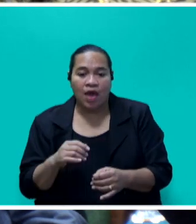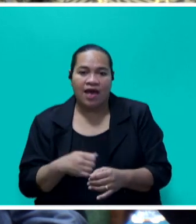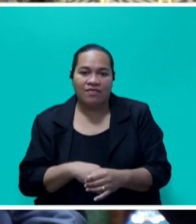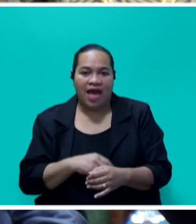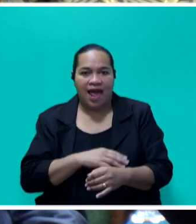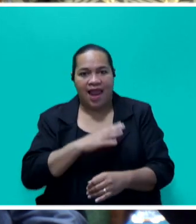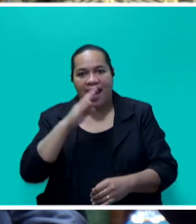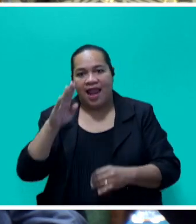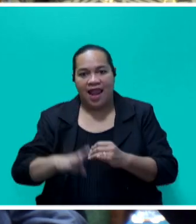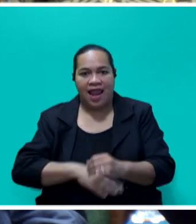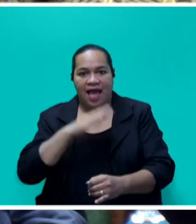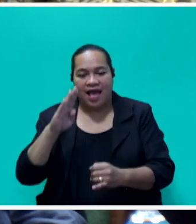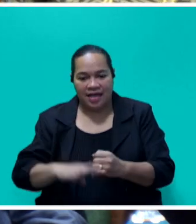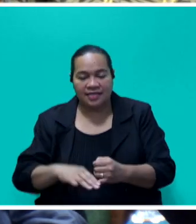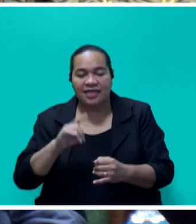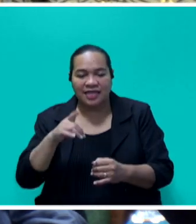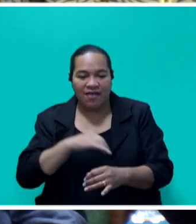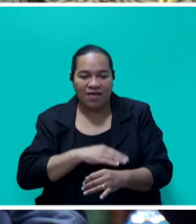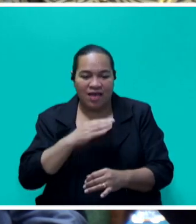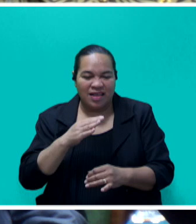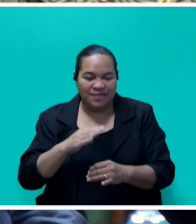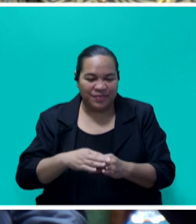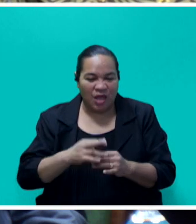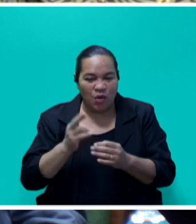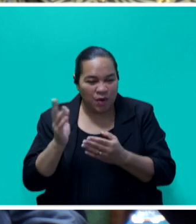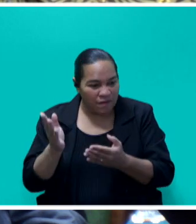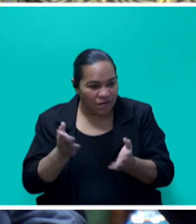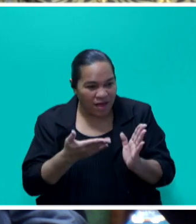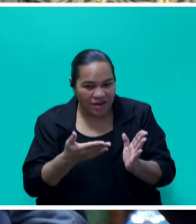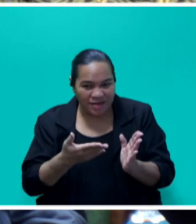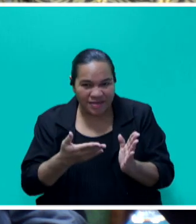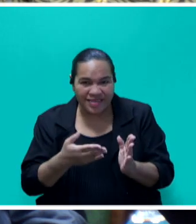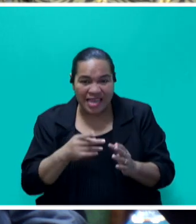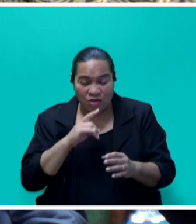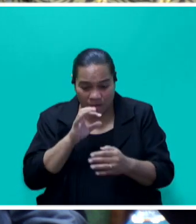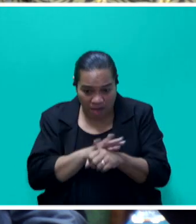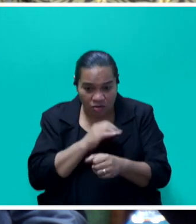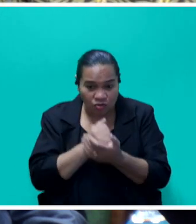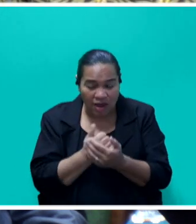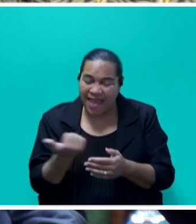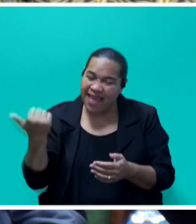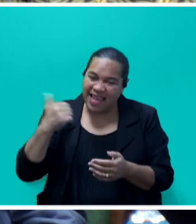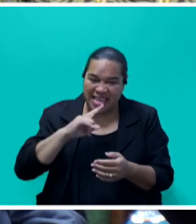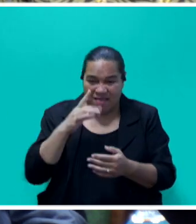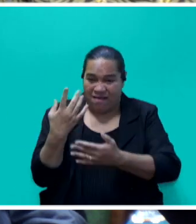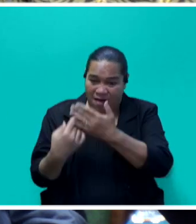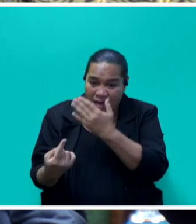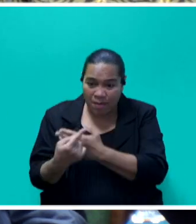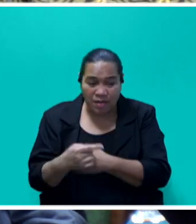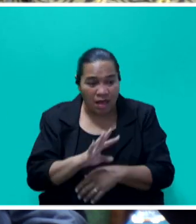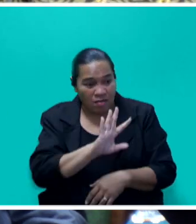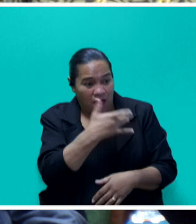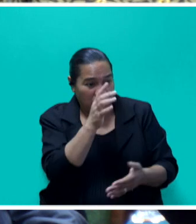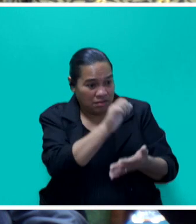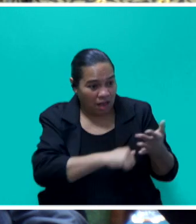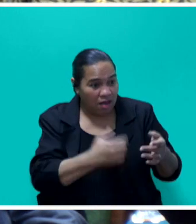of finalizing a national referral mechanism that ensures that any and all likely cases of human trafficking